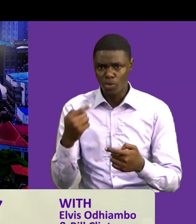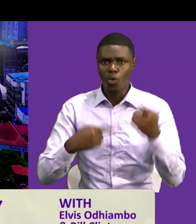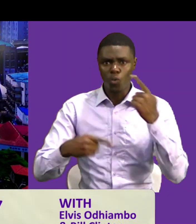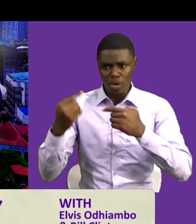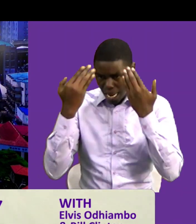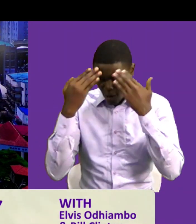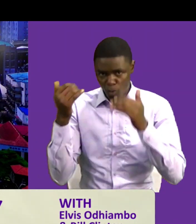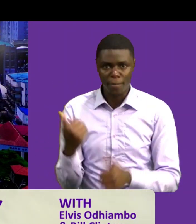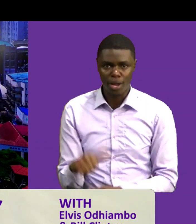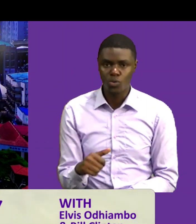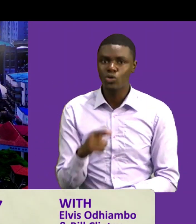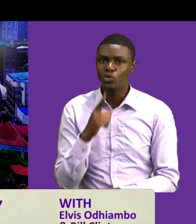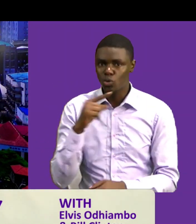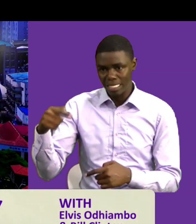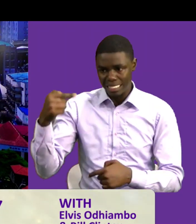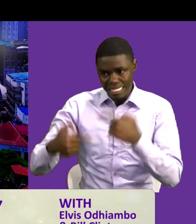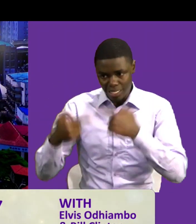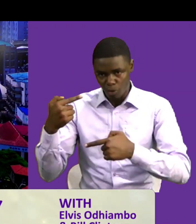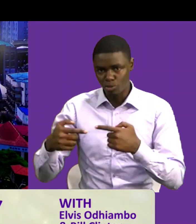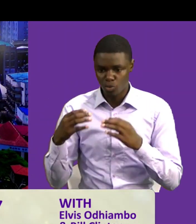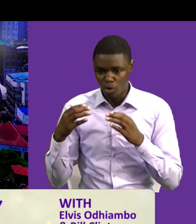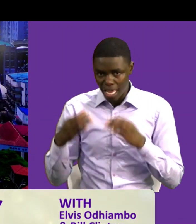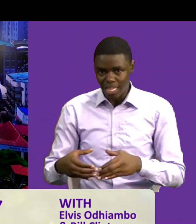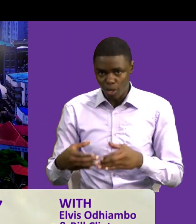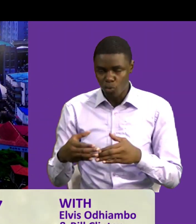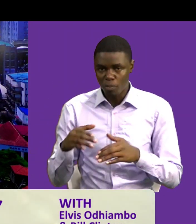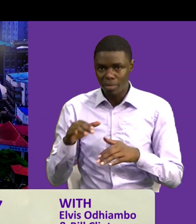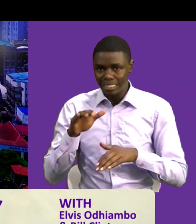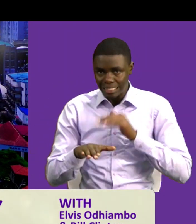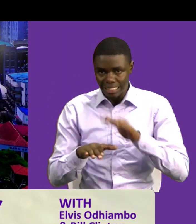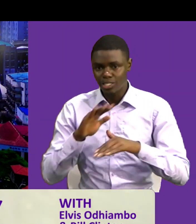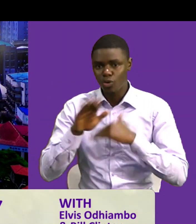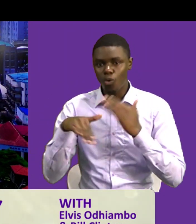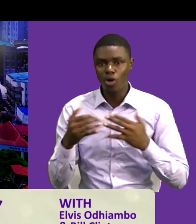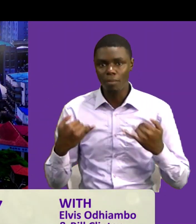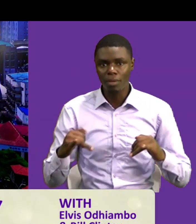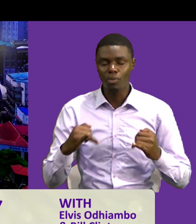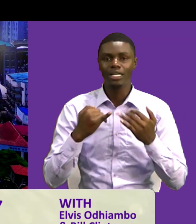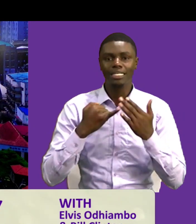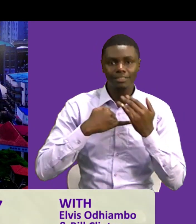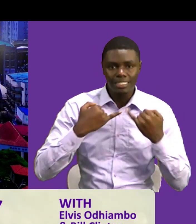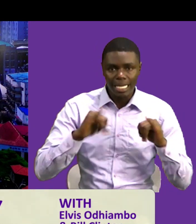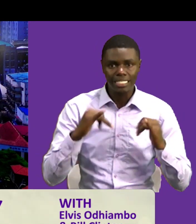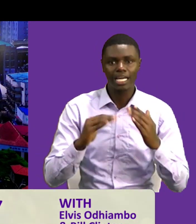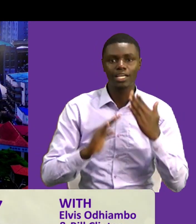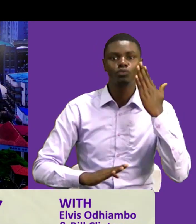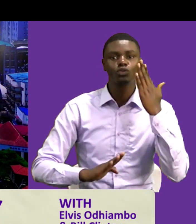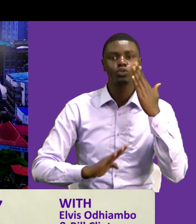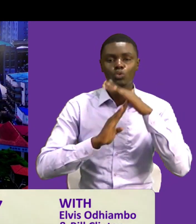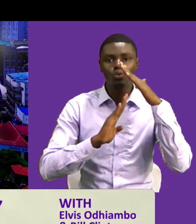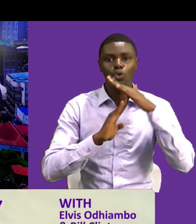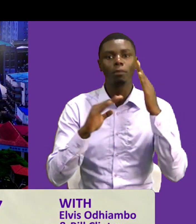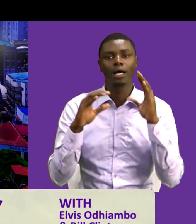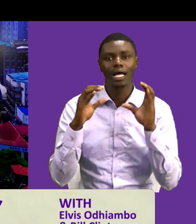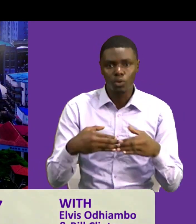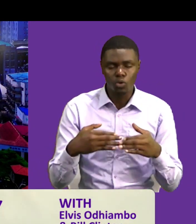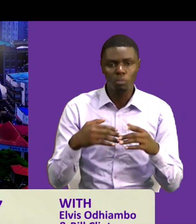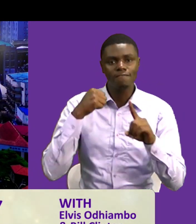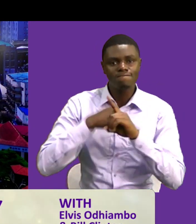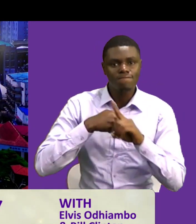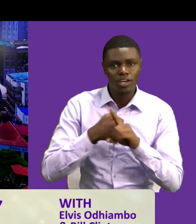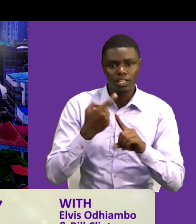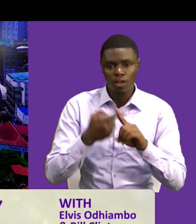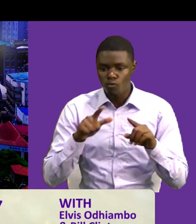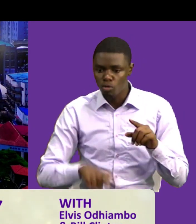is unknown. So in the group match, everyone is trying to top the group, everyone is trying to fight